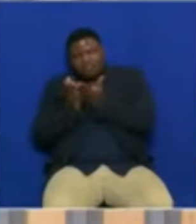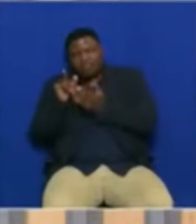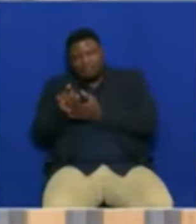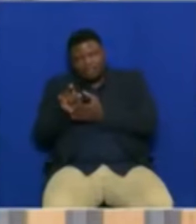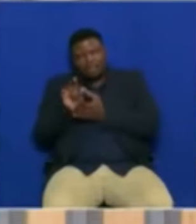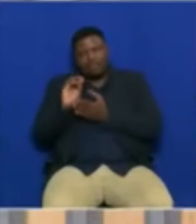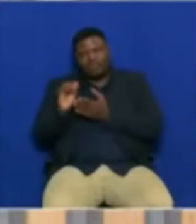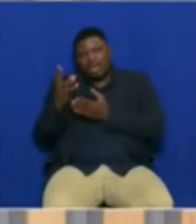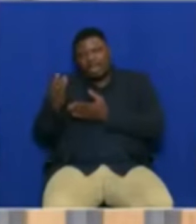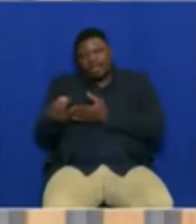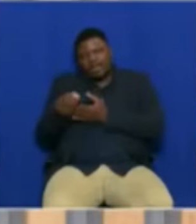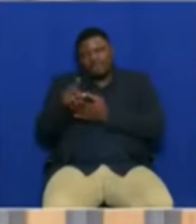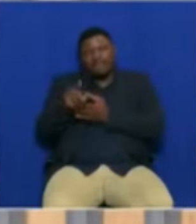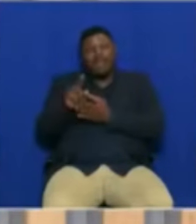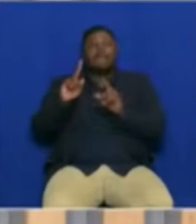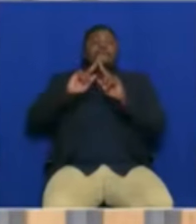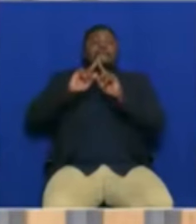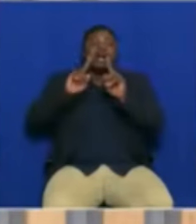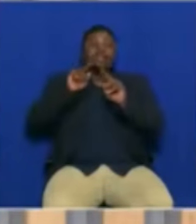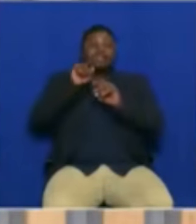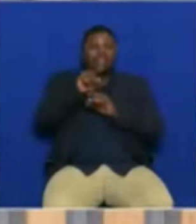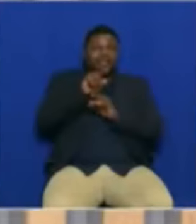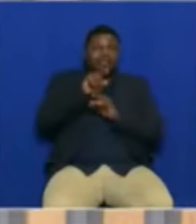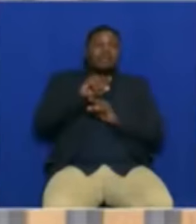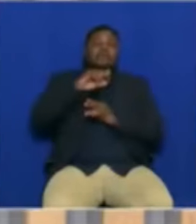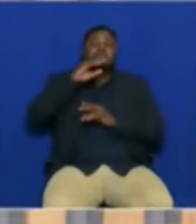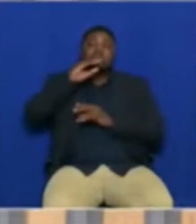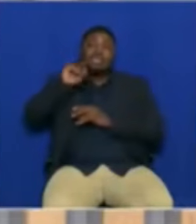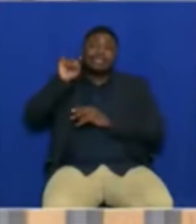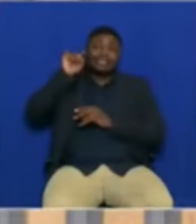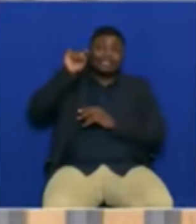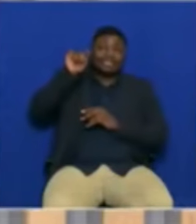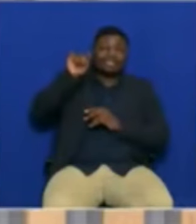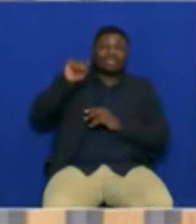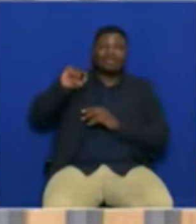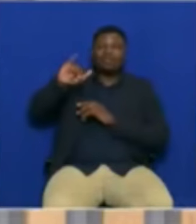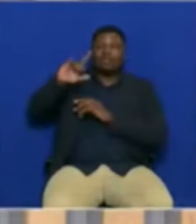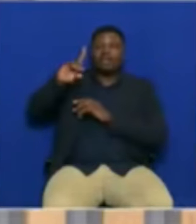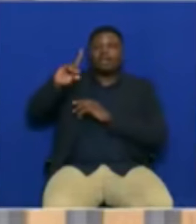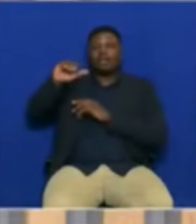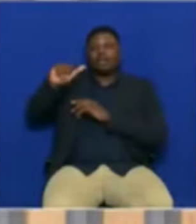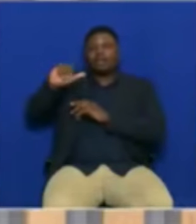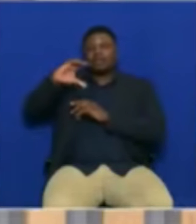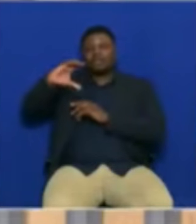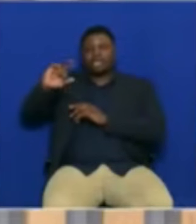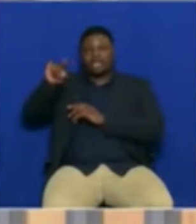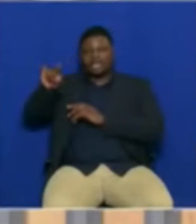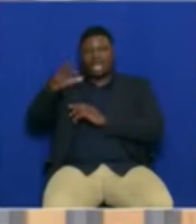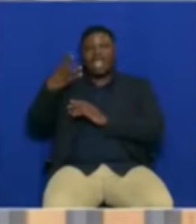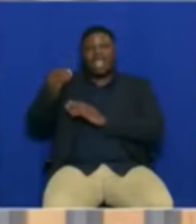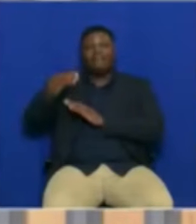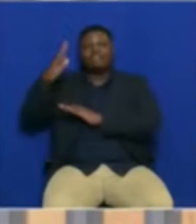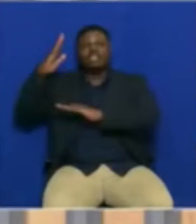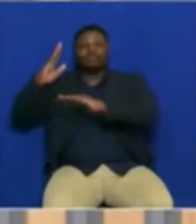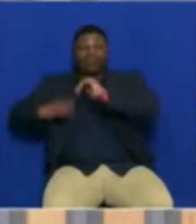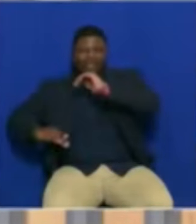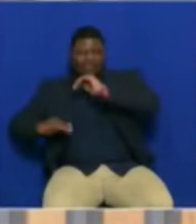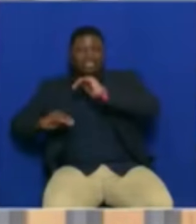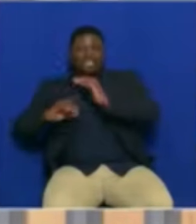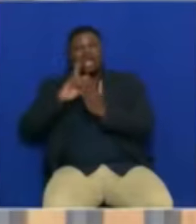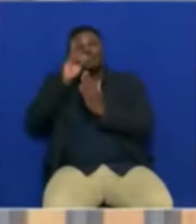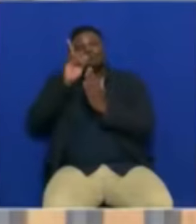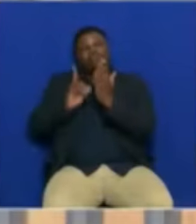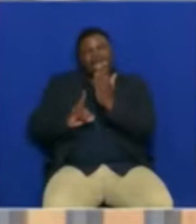suggests to me that IDEC put together the draft charge sheet and not the other way around. And then look at the last